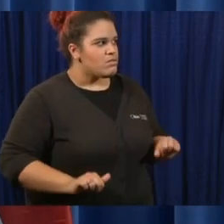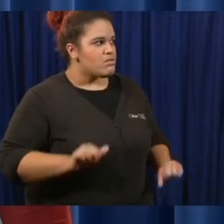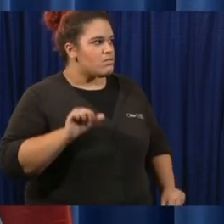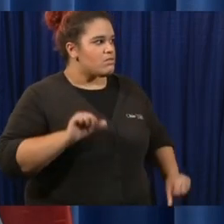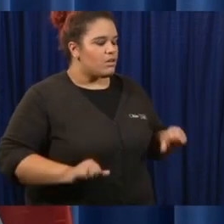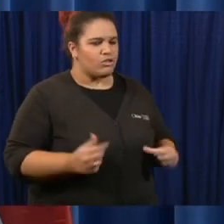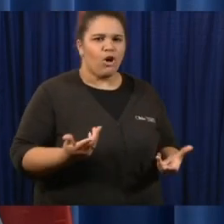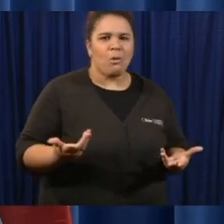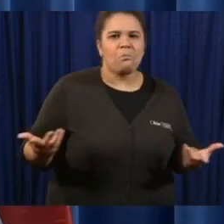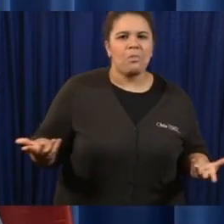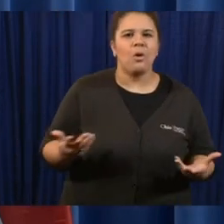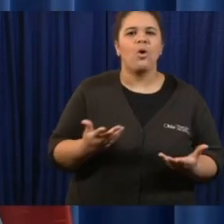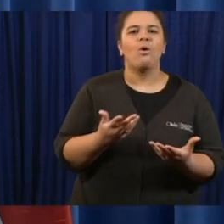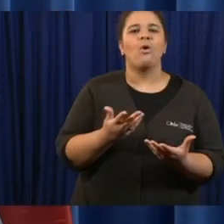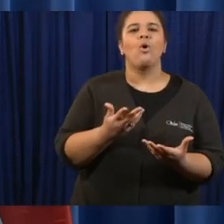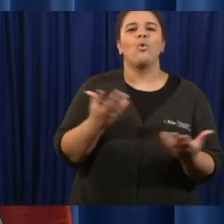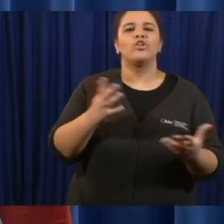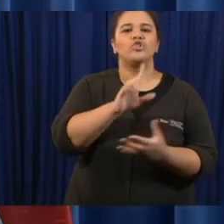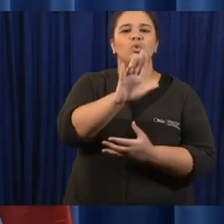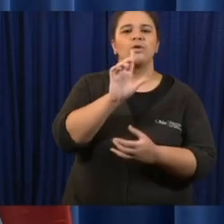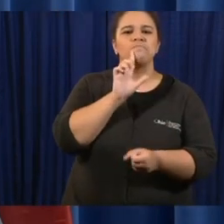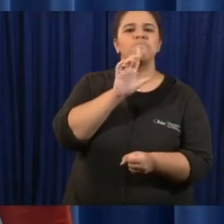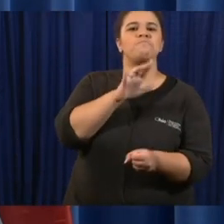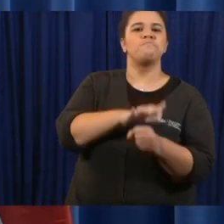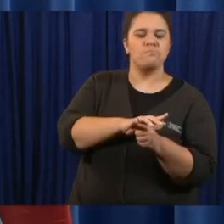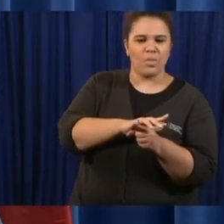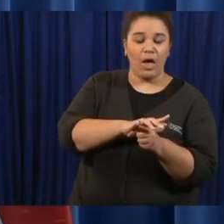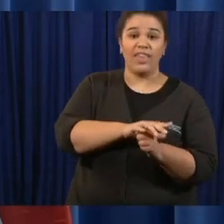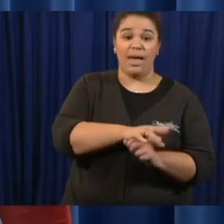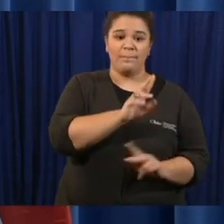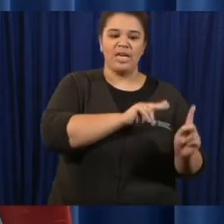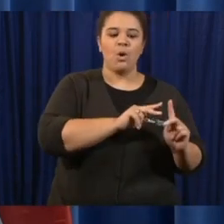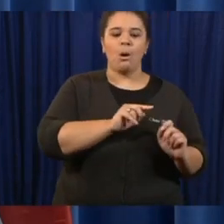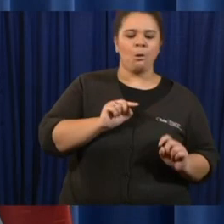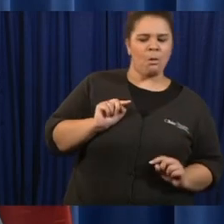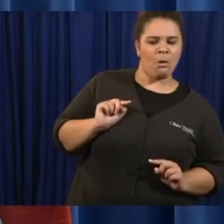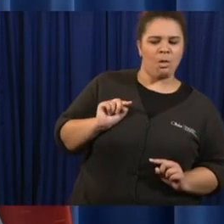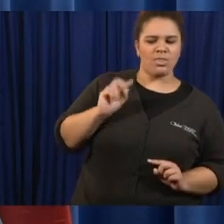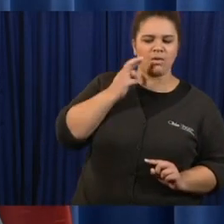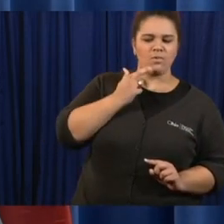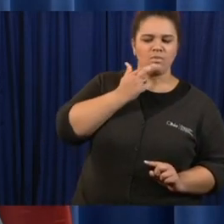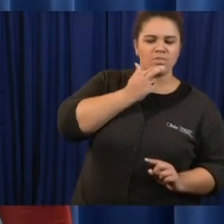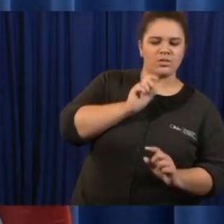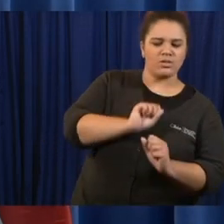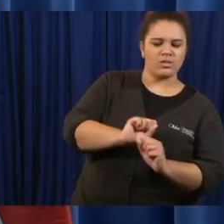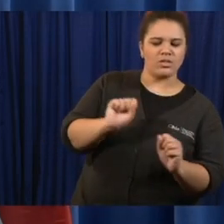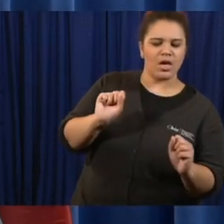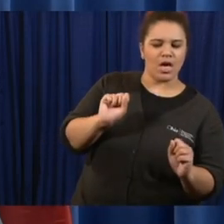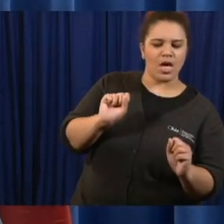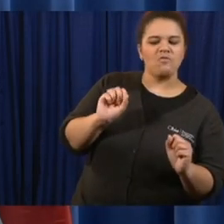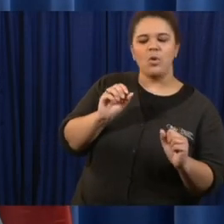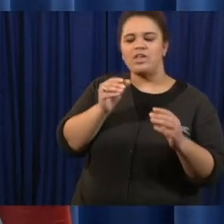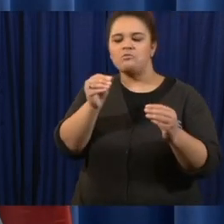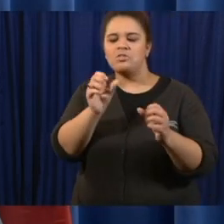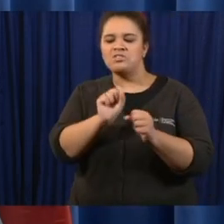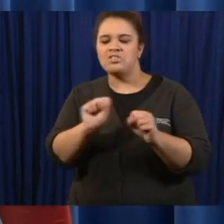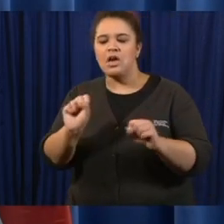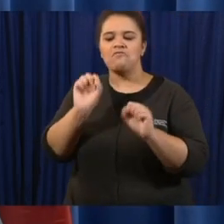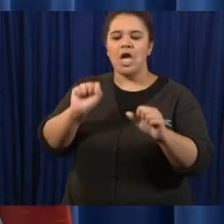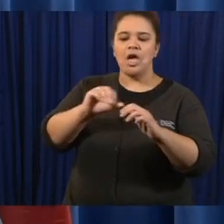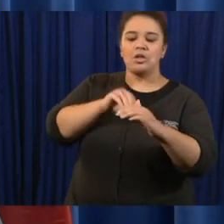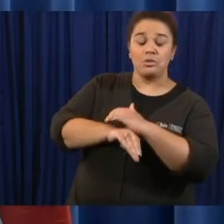for example, can be ensured that this place is a safe place to eat? And would mandatory masks and gloves, do you think, be required for all